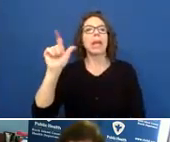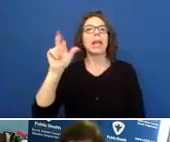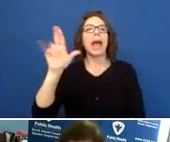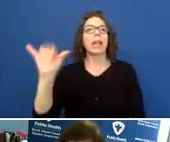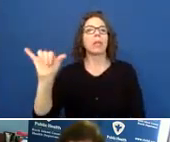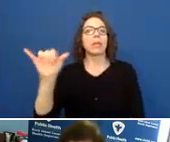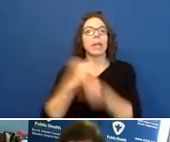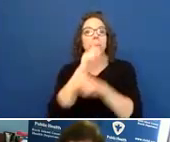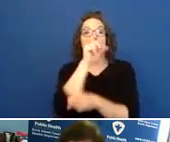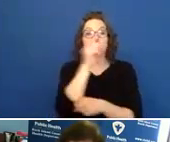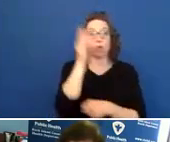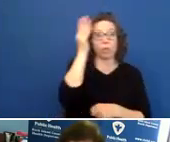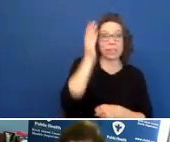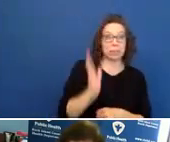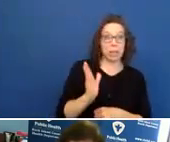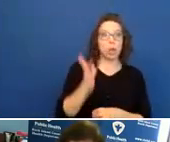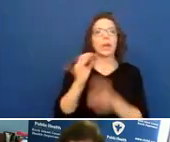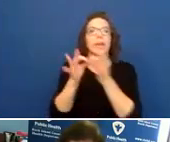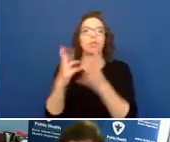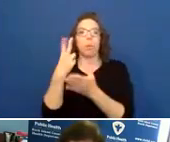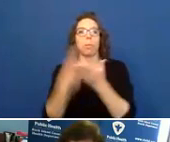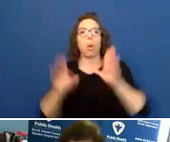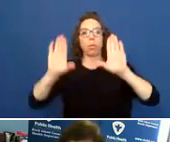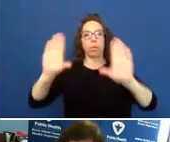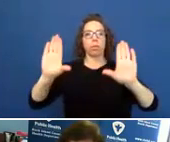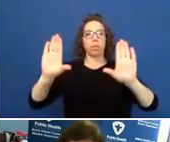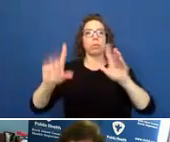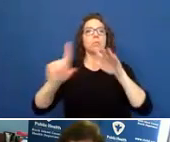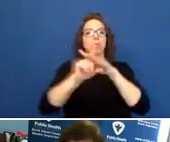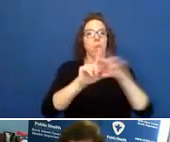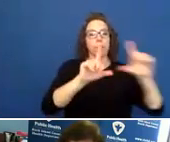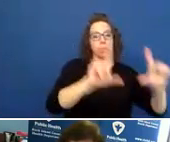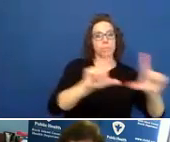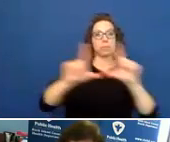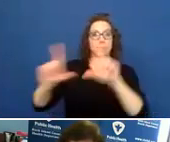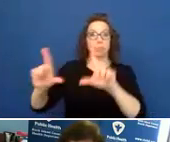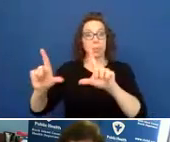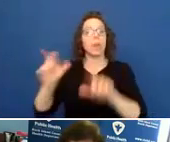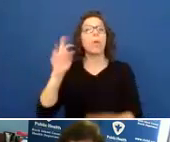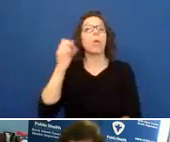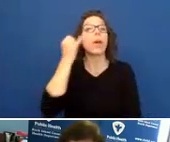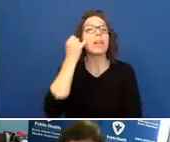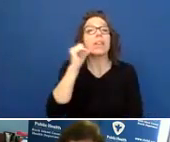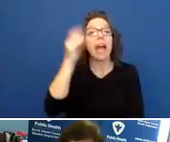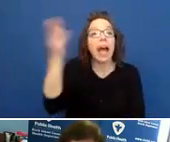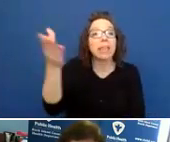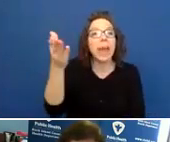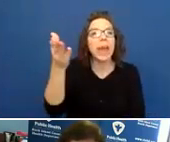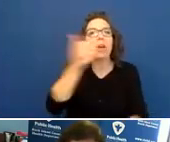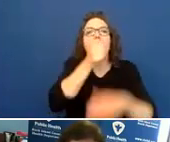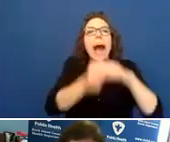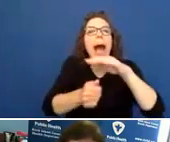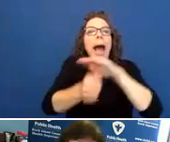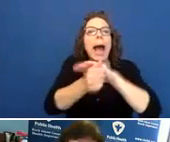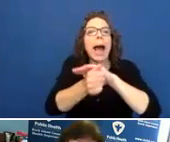interpreter are both visible. You might want to hide non-video participants so that your